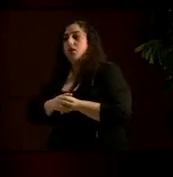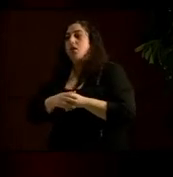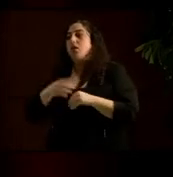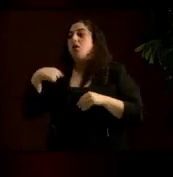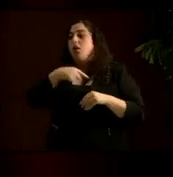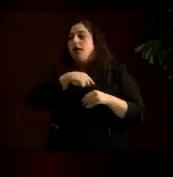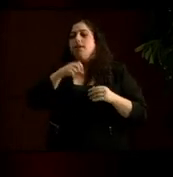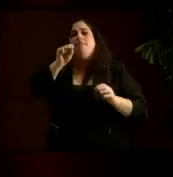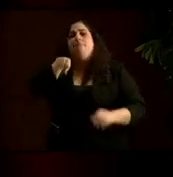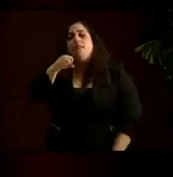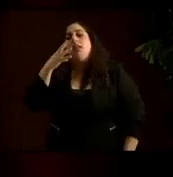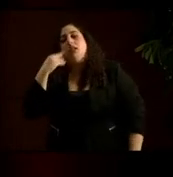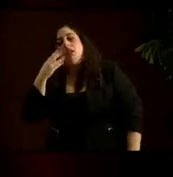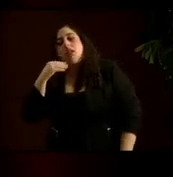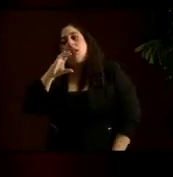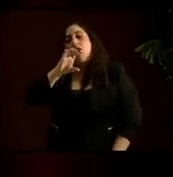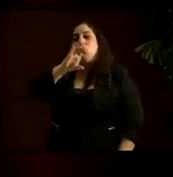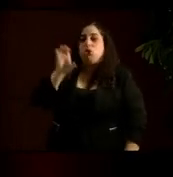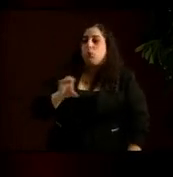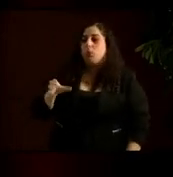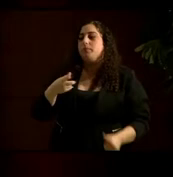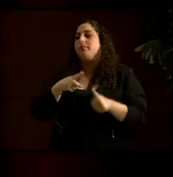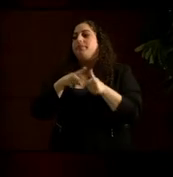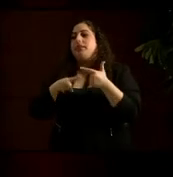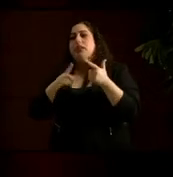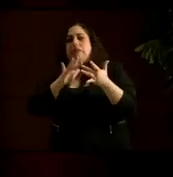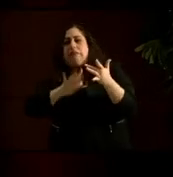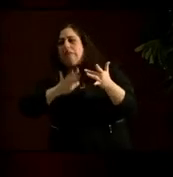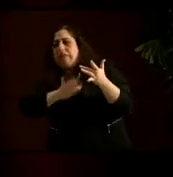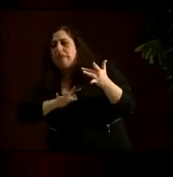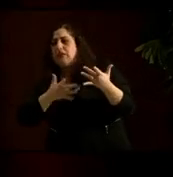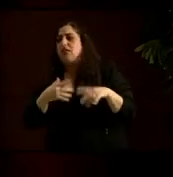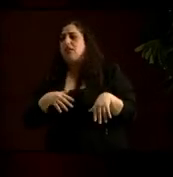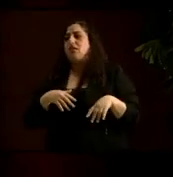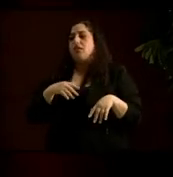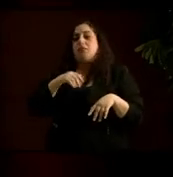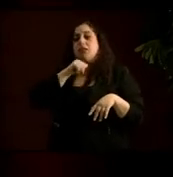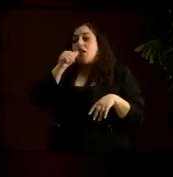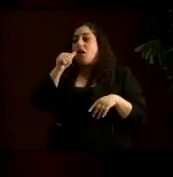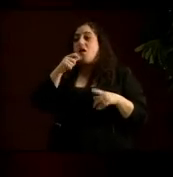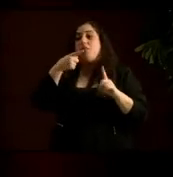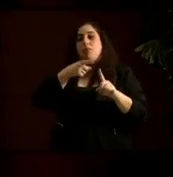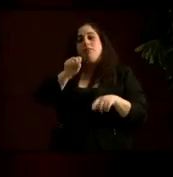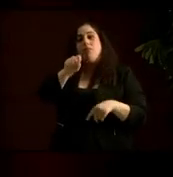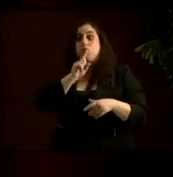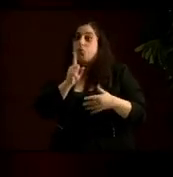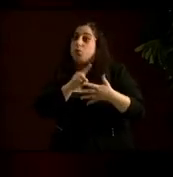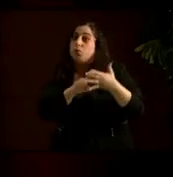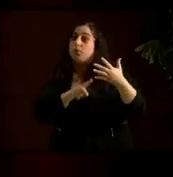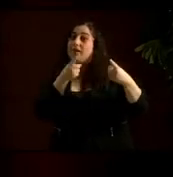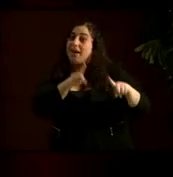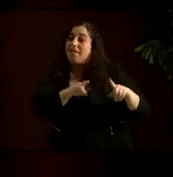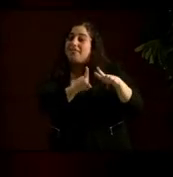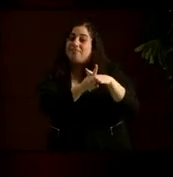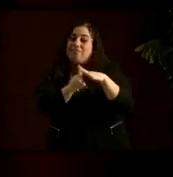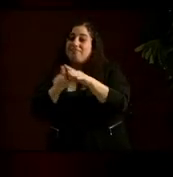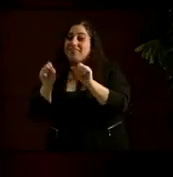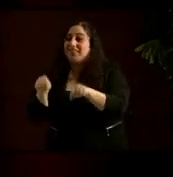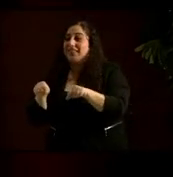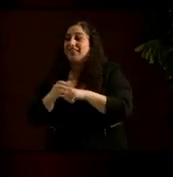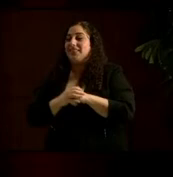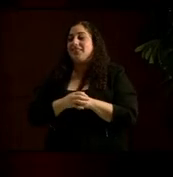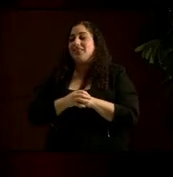disconnect, or to the struggle of unstable environments, although all of those may be true. I'm referring to the